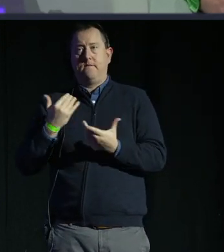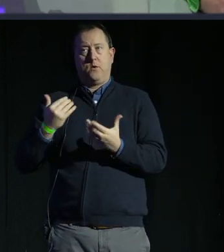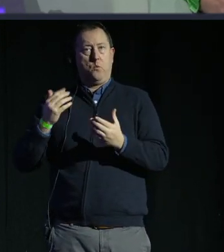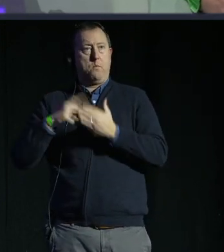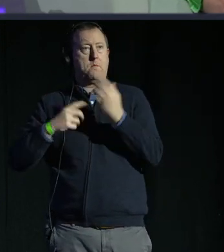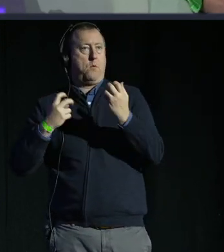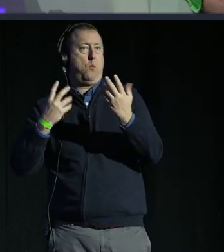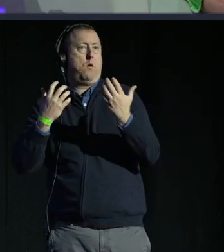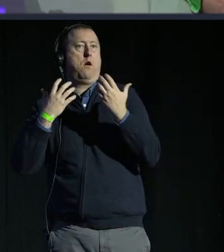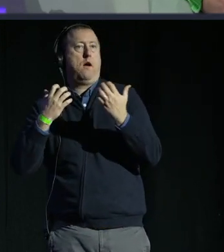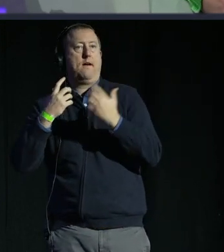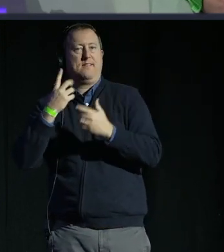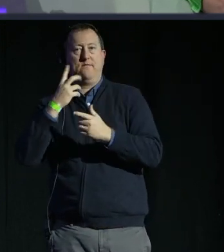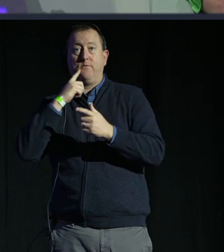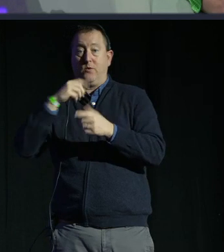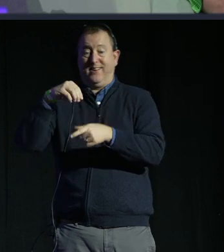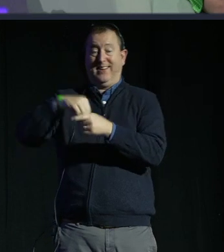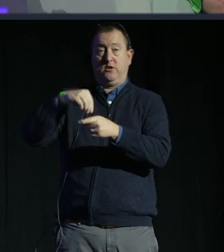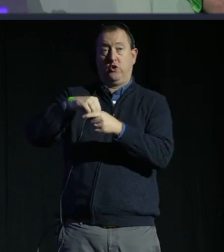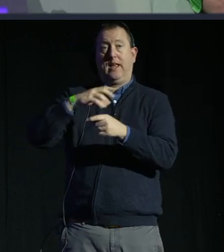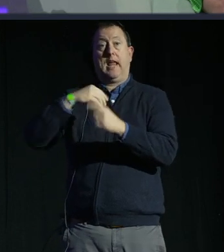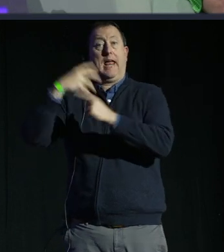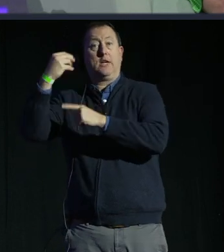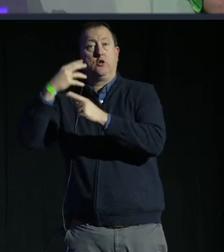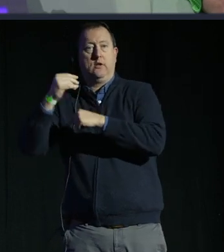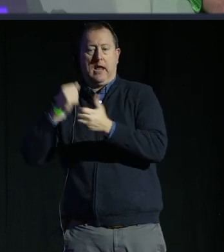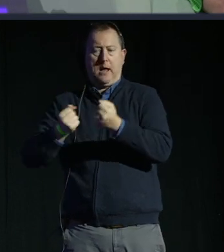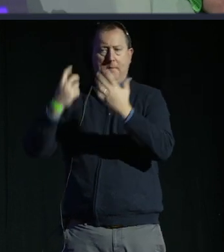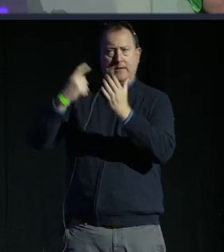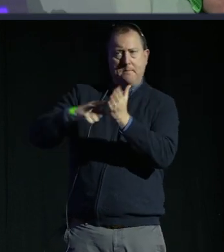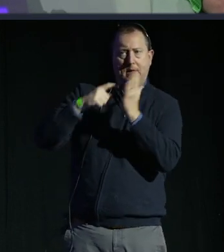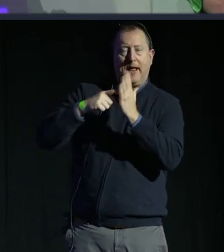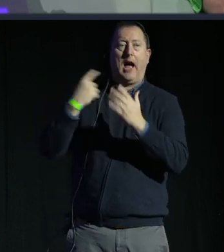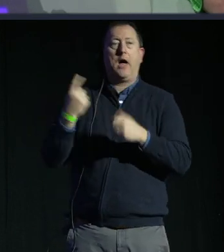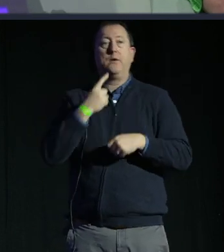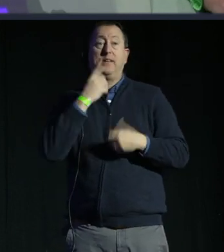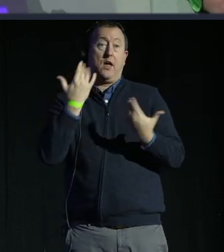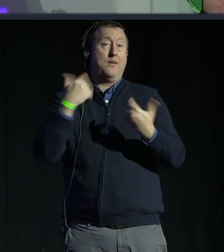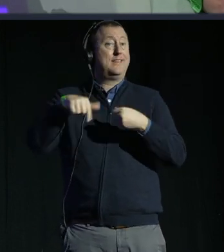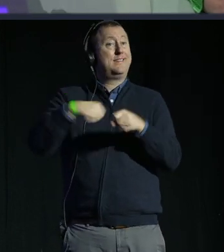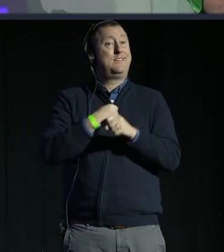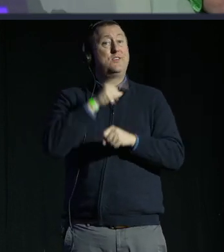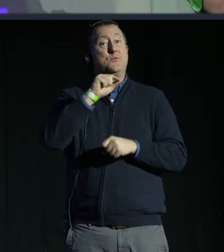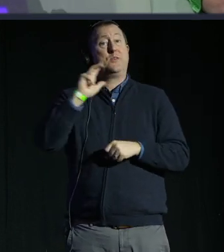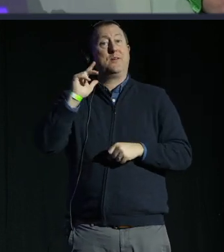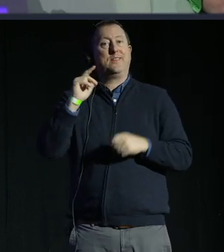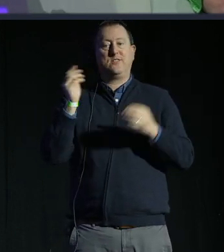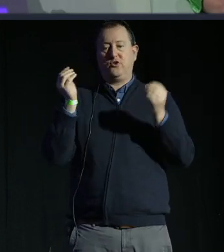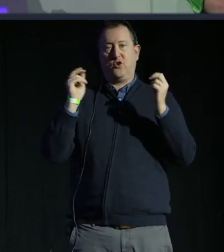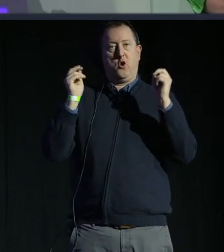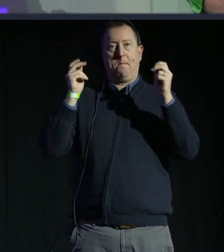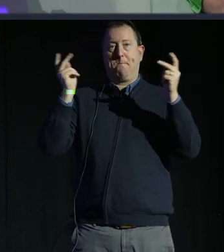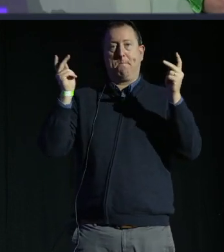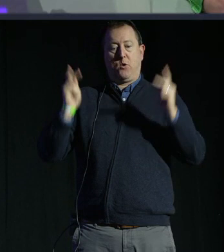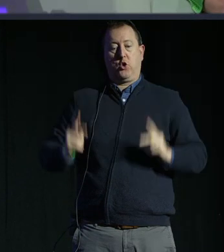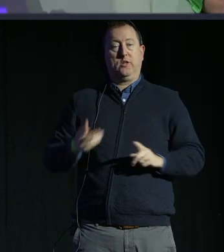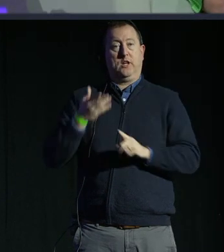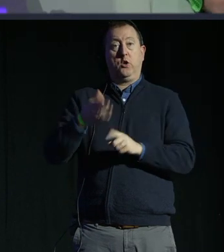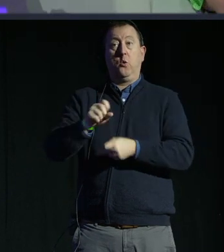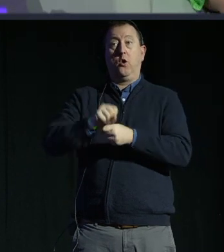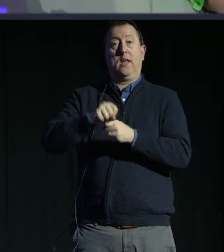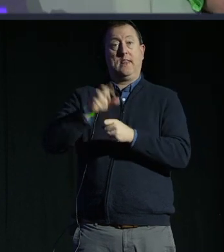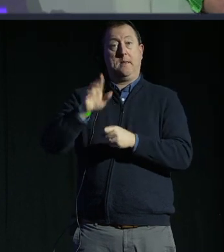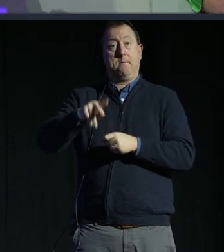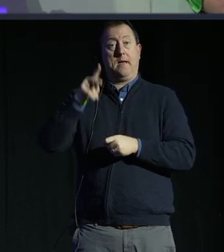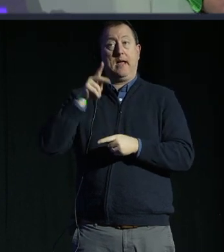for data internally and externally continuing to grow. I always joke, it's 2023, there's not a person at the bank, whether they were hired to have a data rich role or